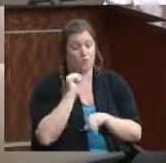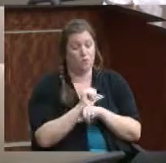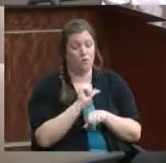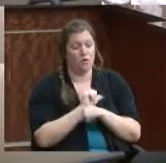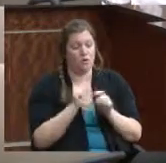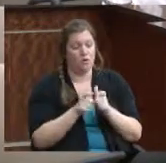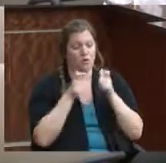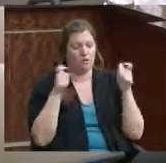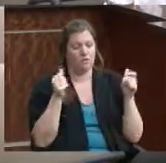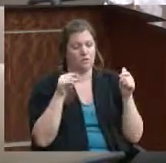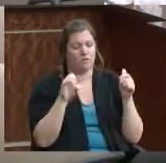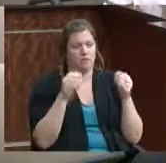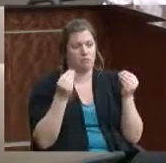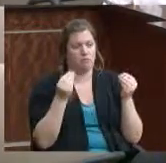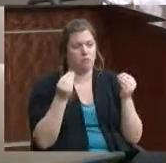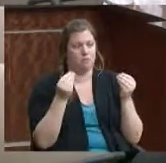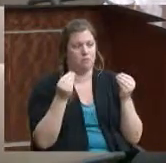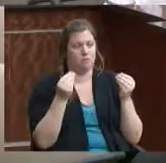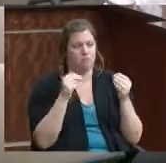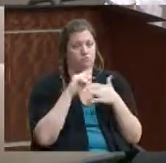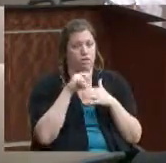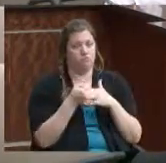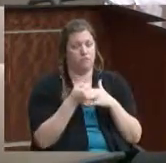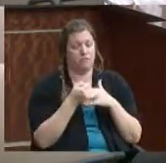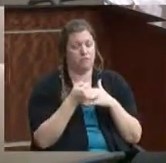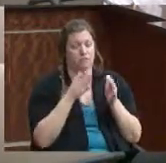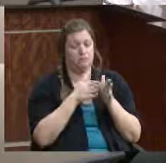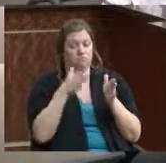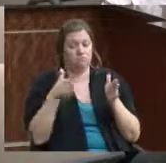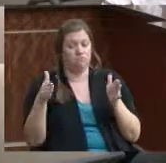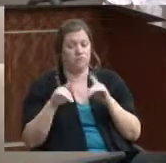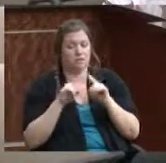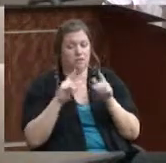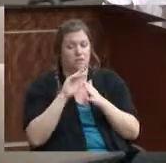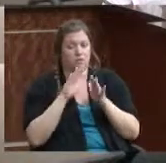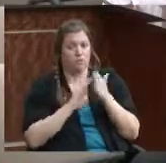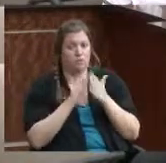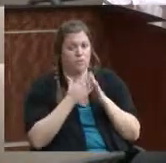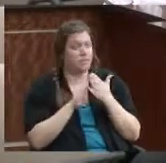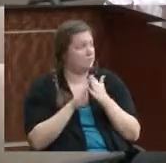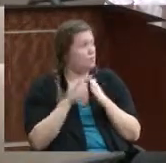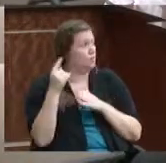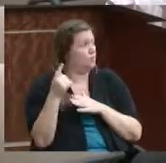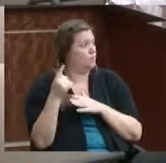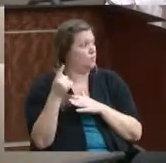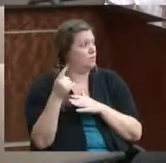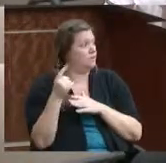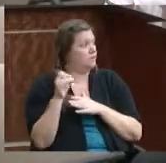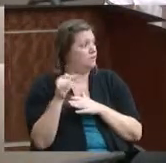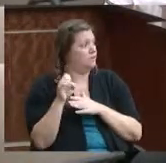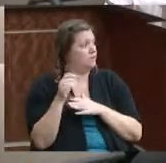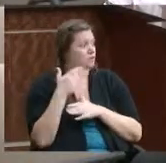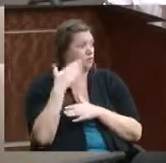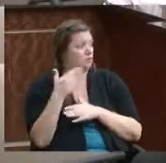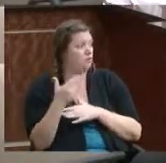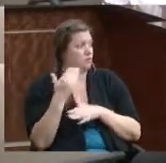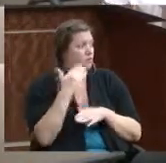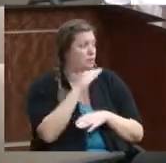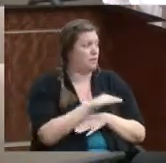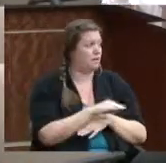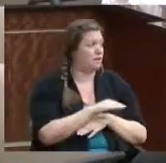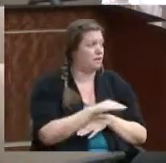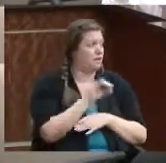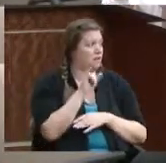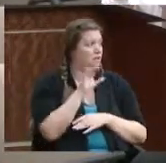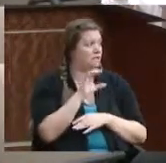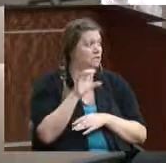on large-scale property projects that are adjacent to communities. The one of note, which is good and bad, is the Intercounty